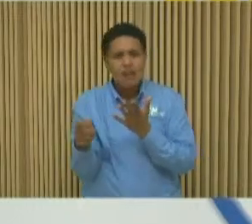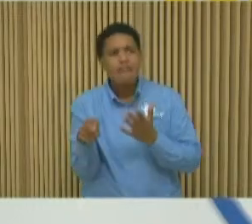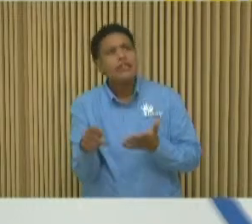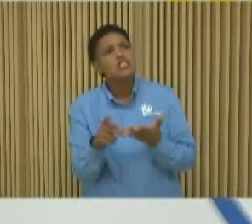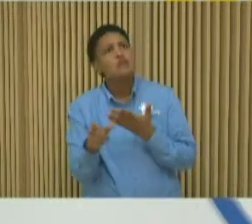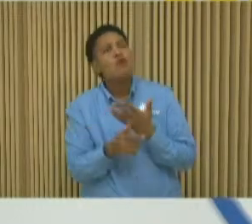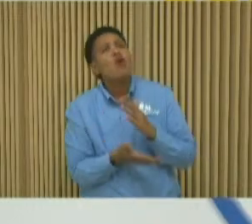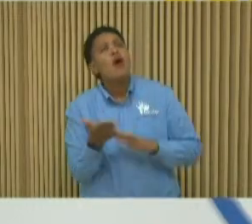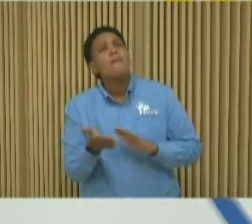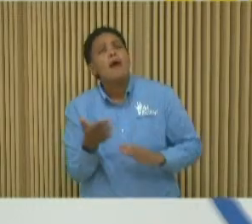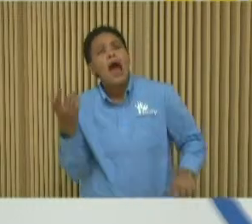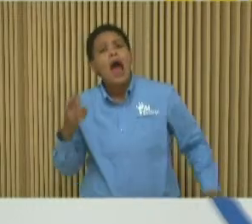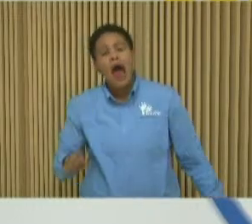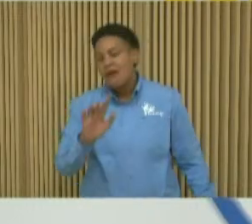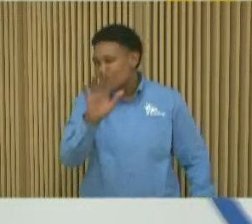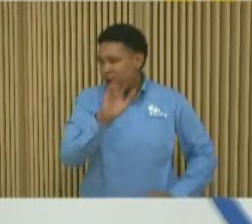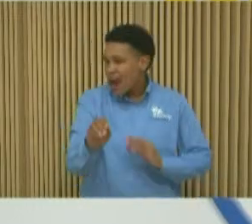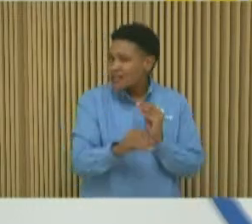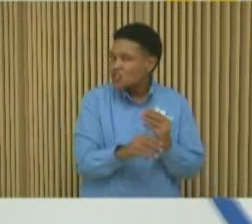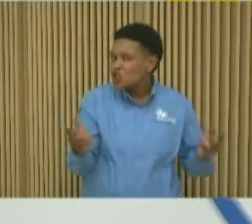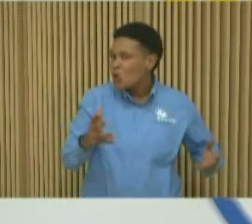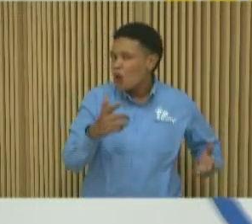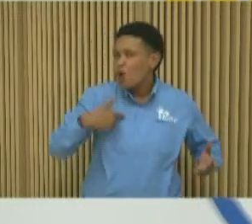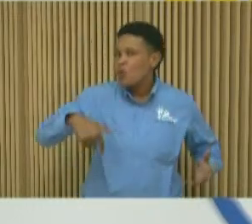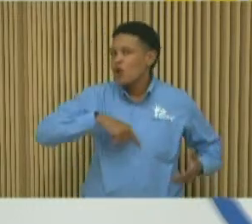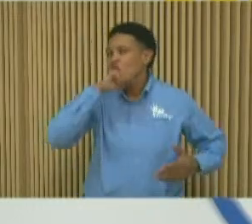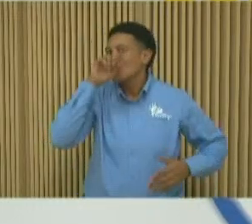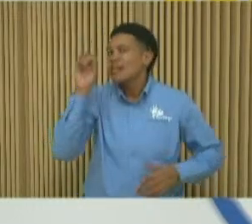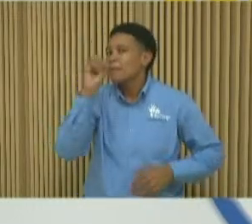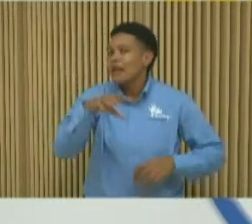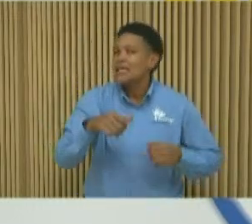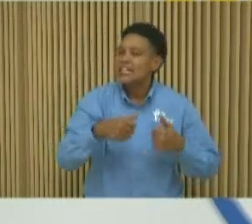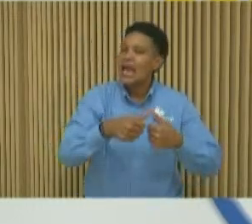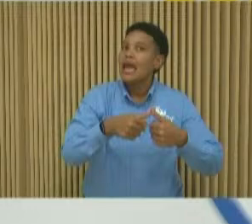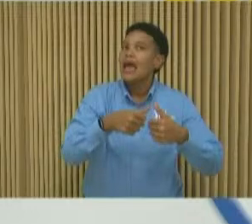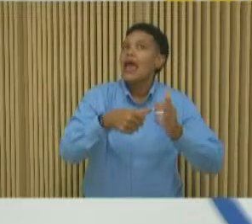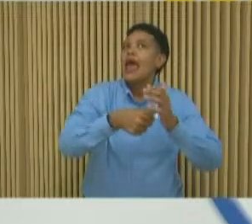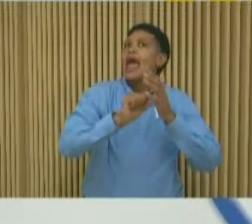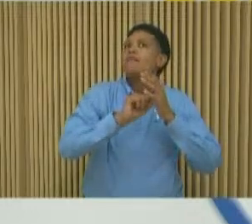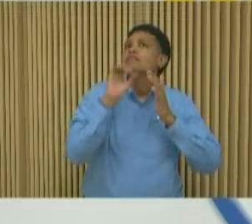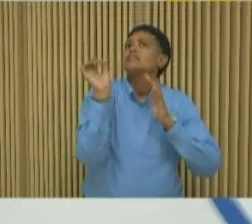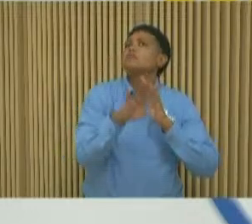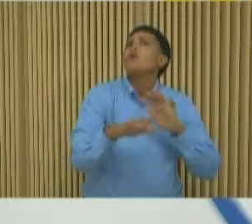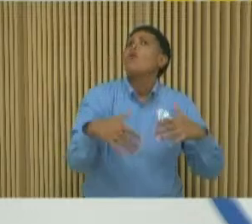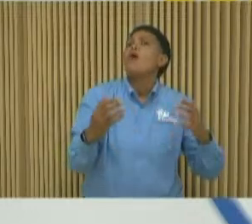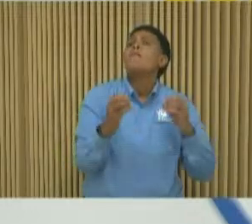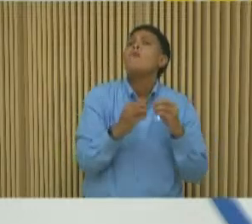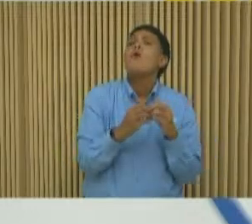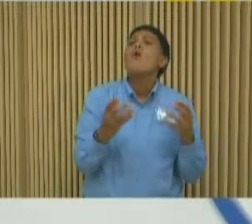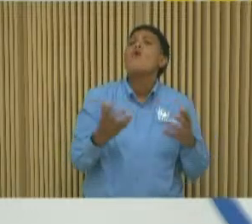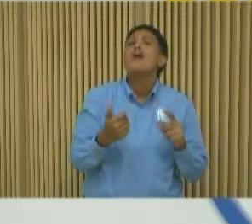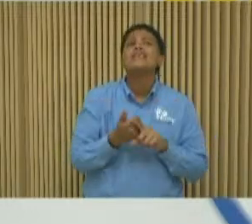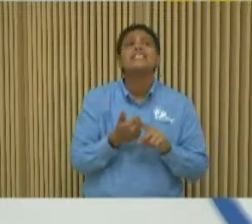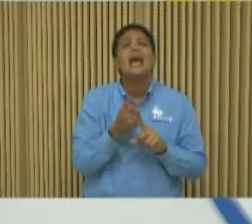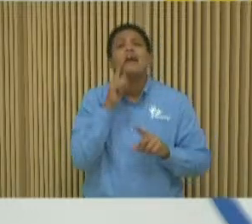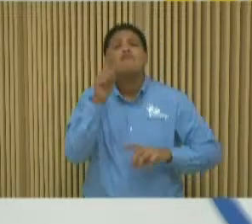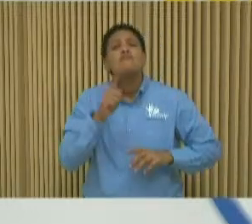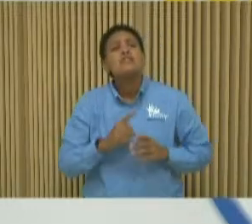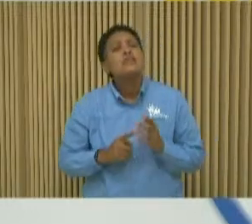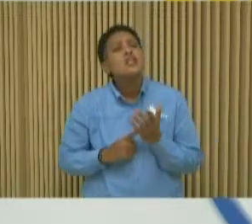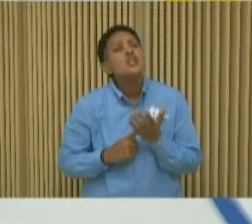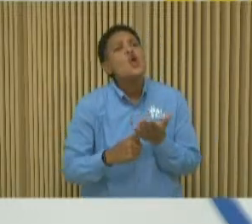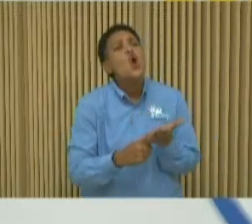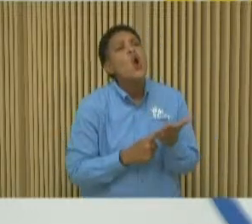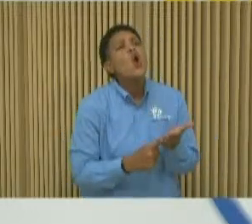rather. And what we placed emphasis on, what emphasis was placed on more so, was principled